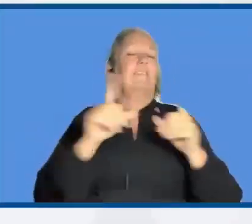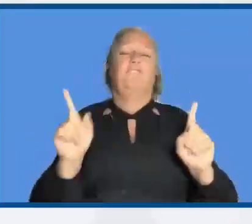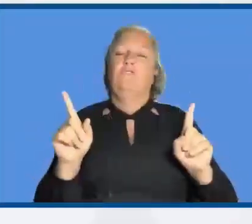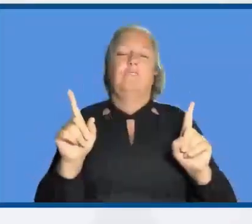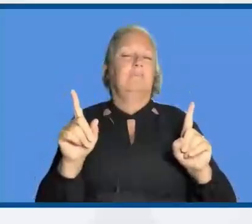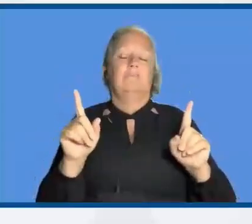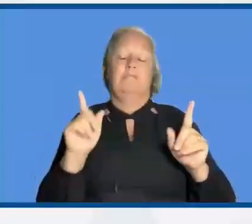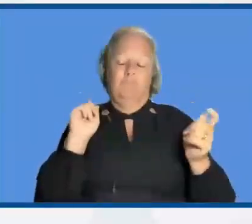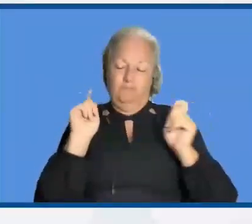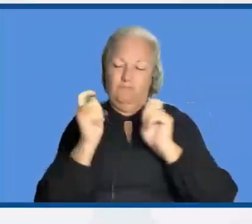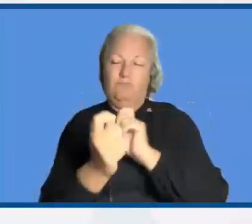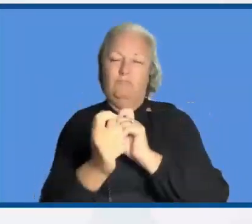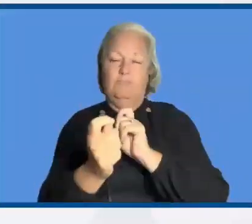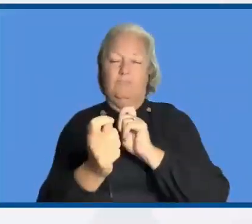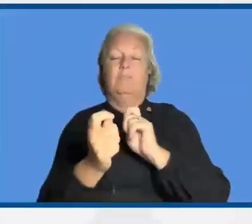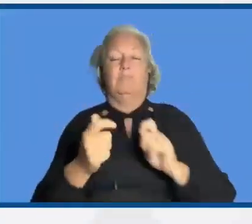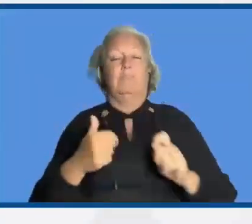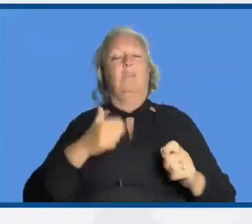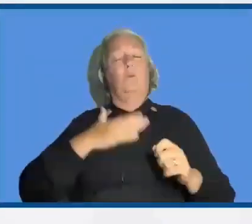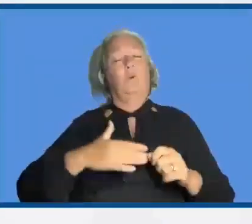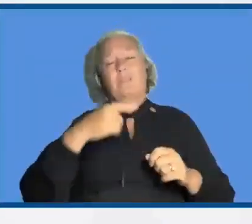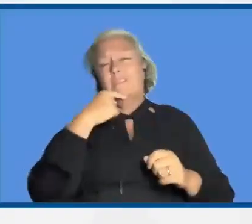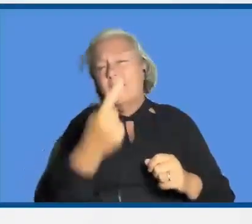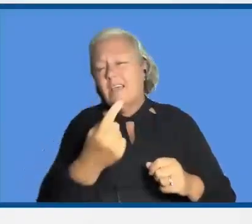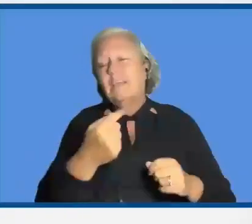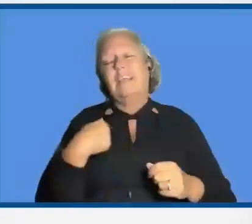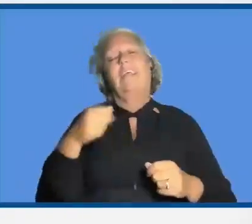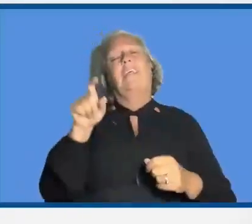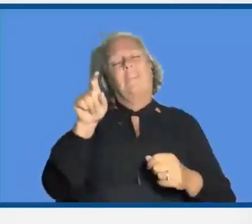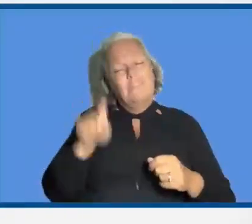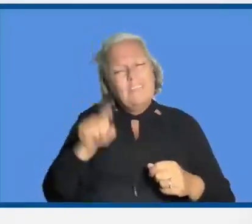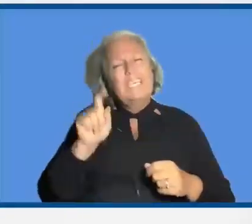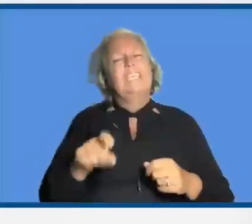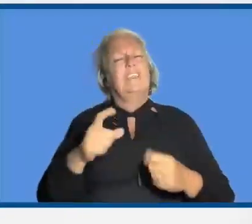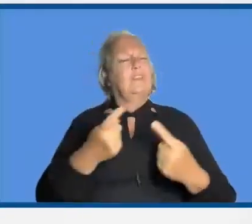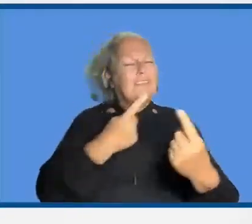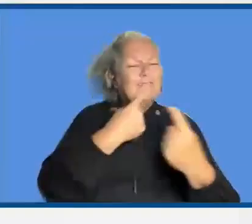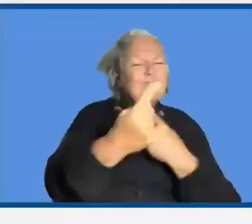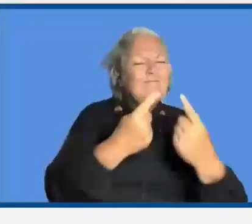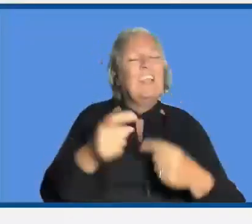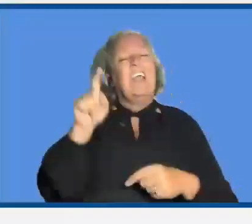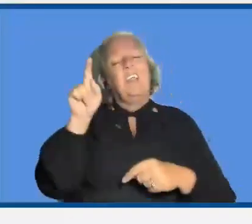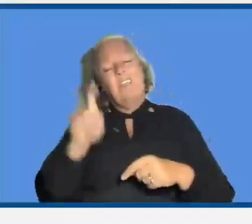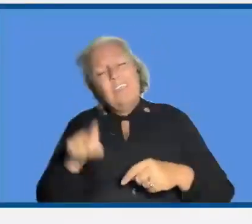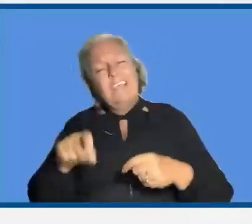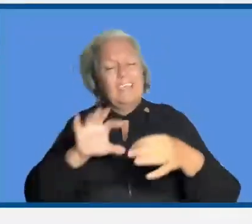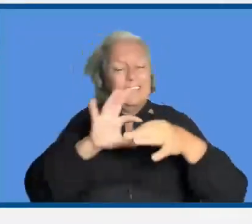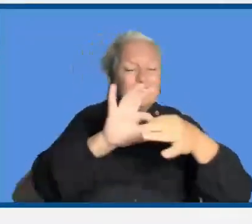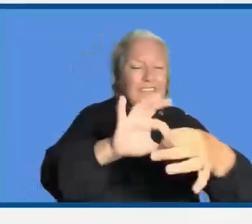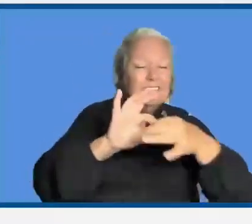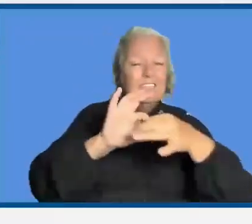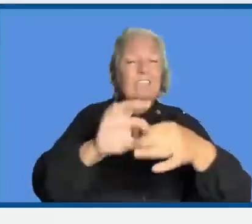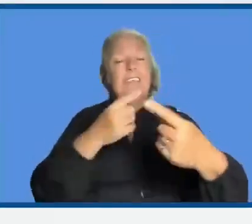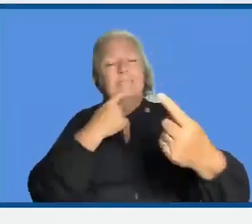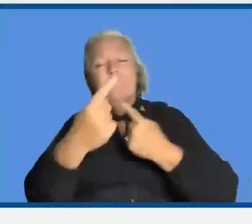And that's why I'd like to point out that there is a need for interaction, there is a need for engagement, for dialogue. And I would also like to point